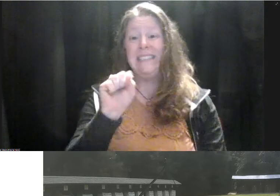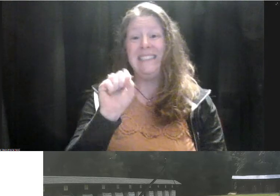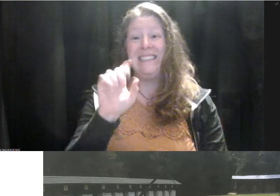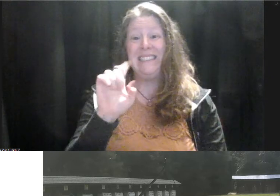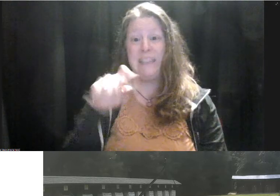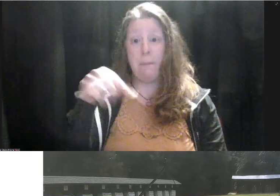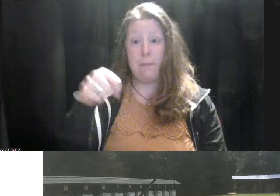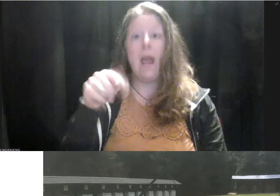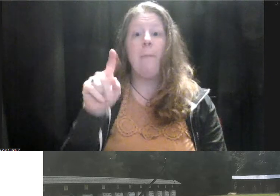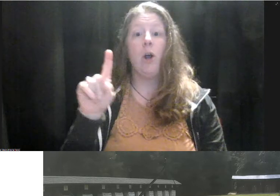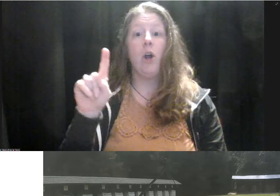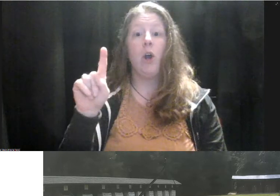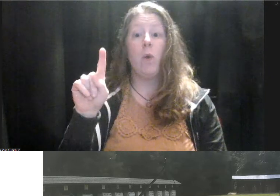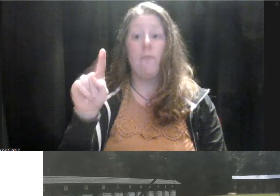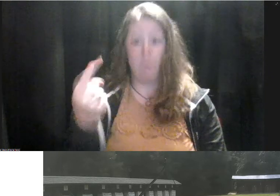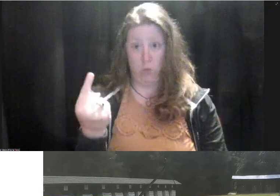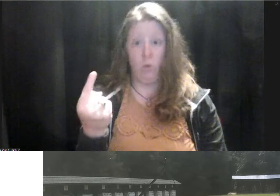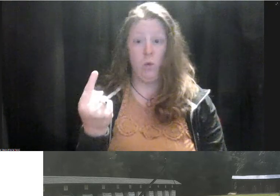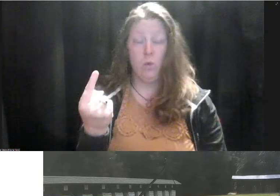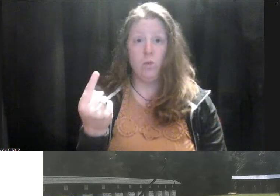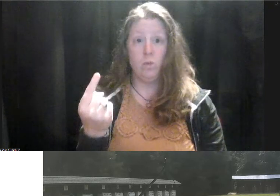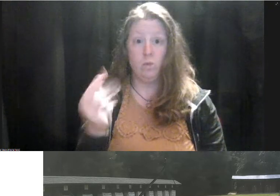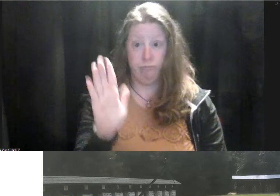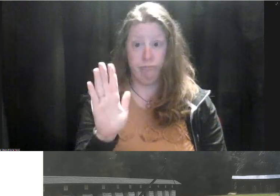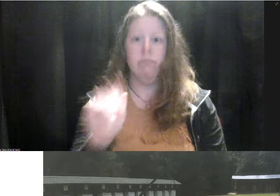Registration for this will be due September 1st.